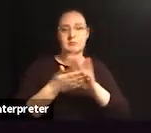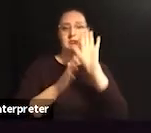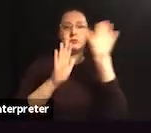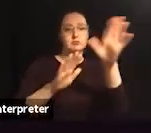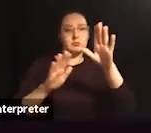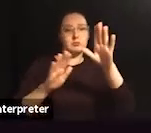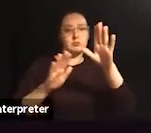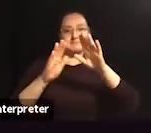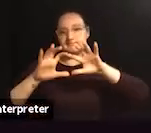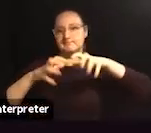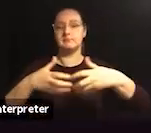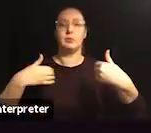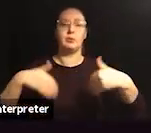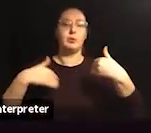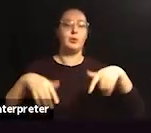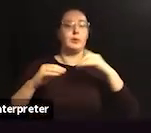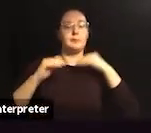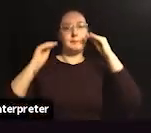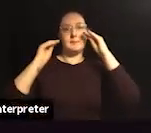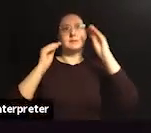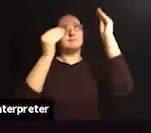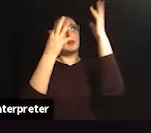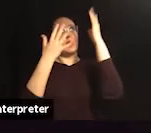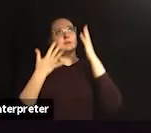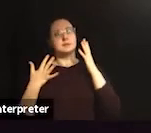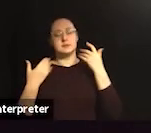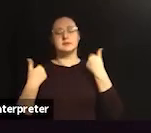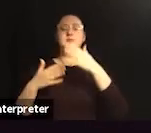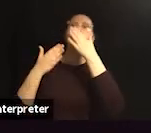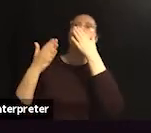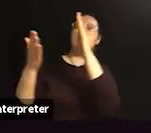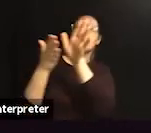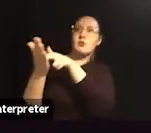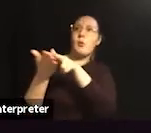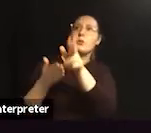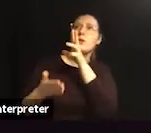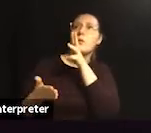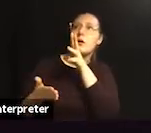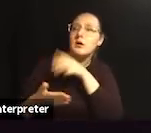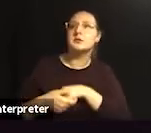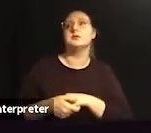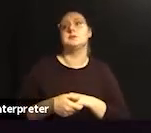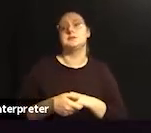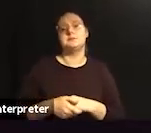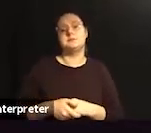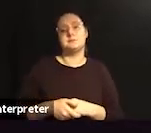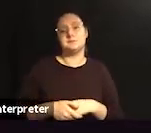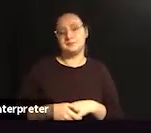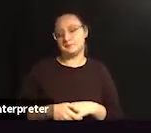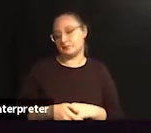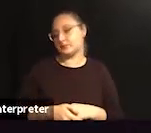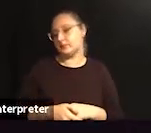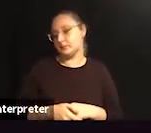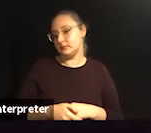we pray you, this water for the service of your holy church, and grant that it may be a sign of the cleansing and refreshment